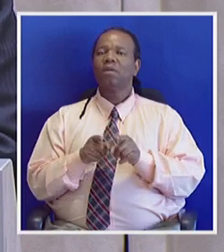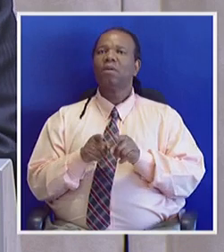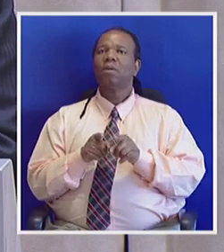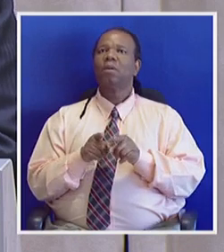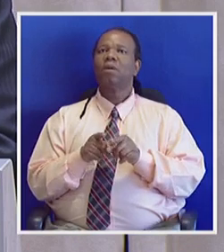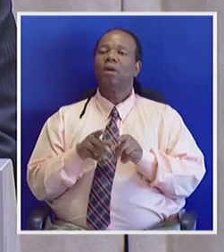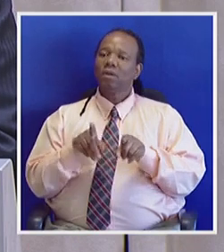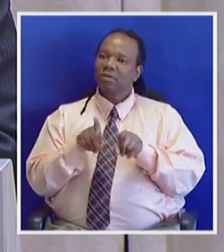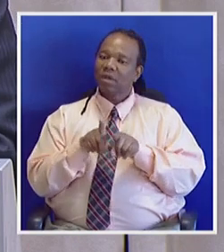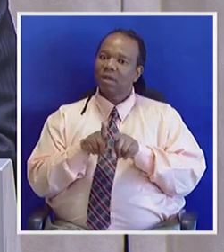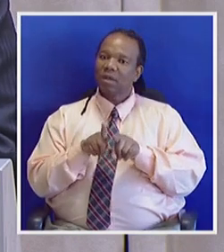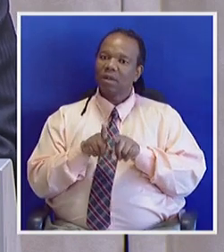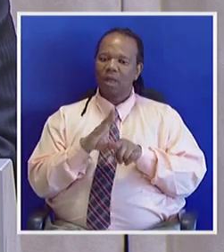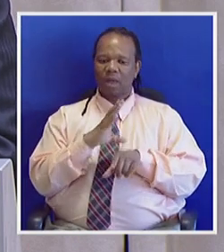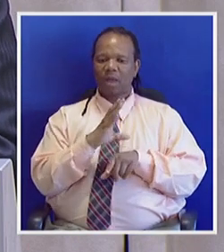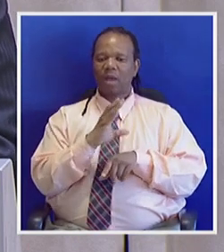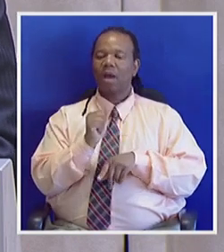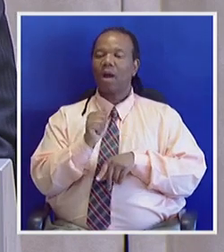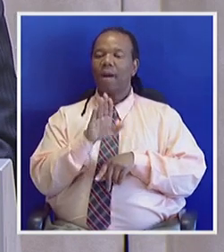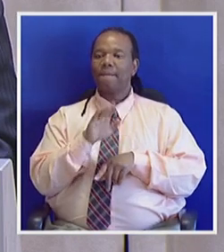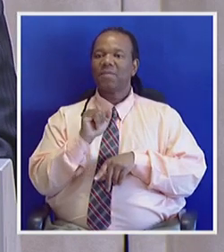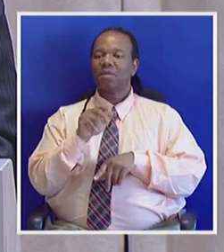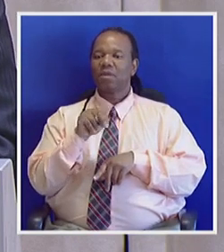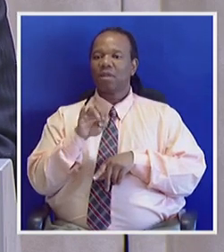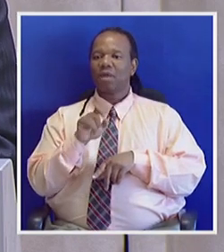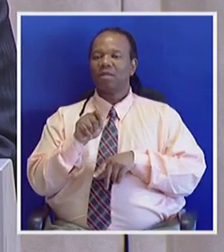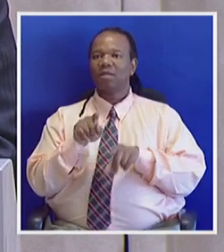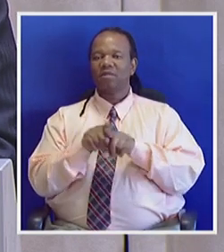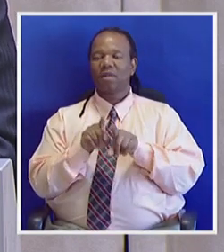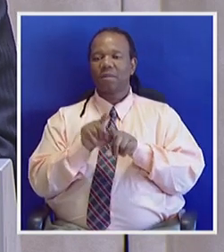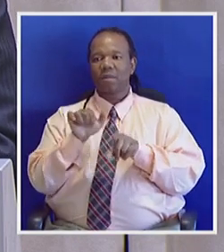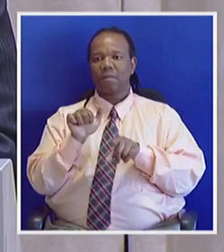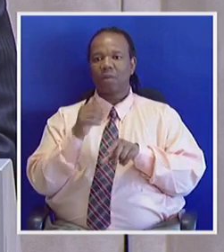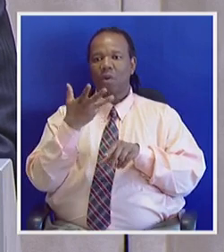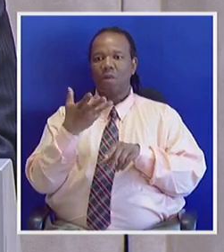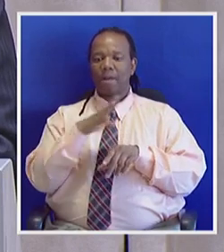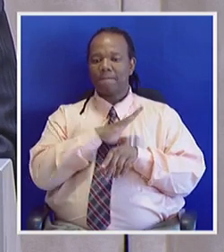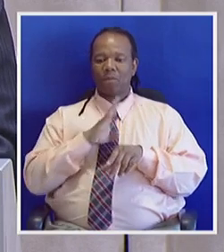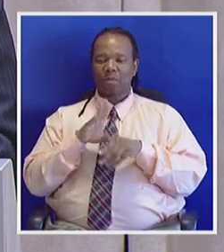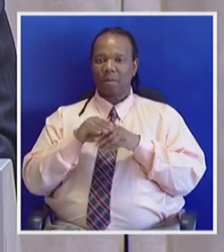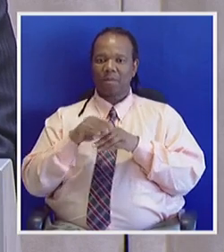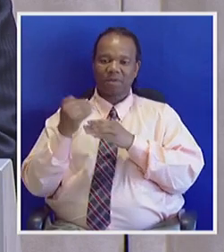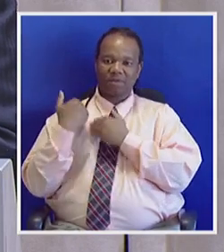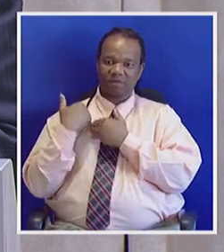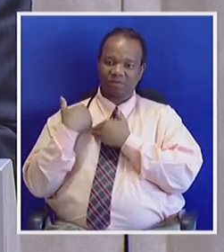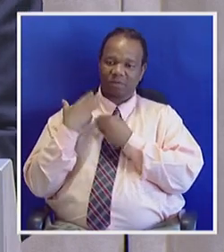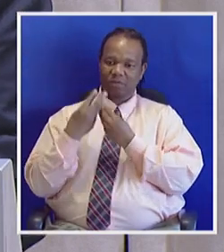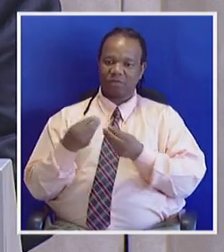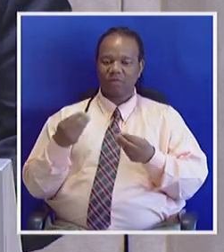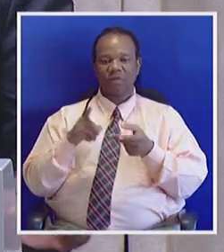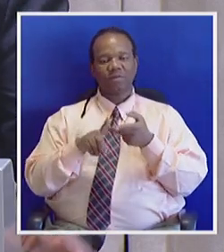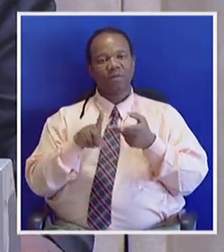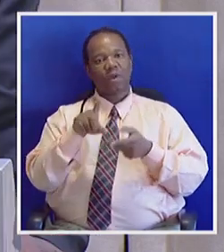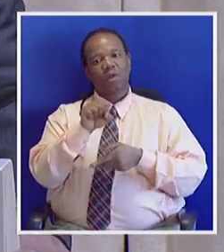of appointments of board members to state-owned enterprises. So this is one of those that